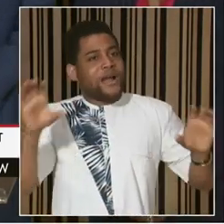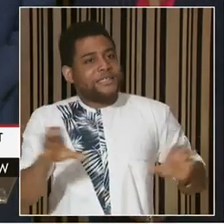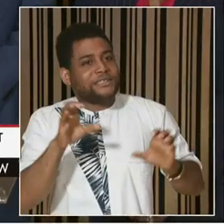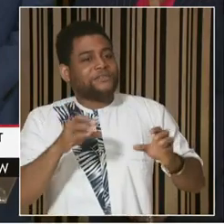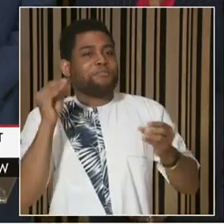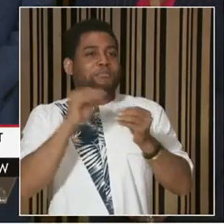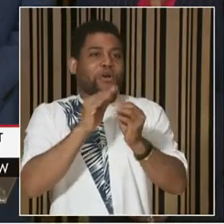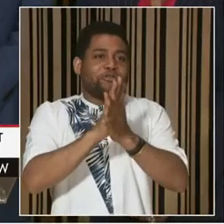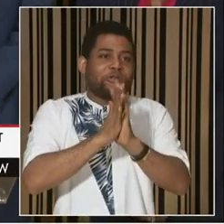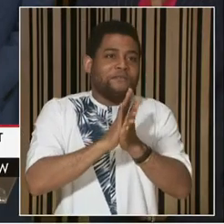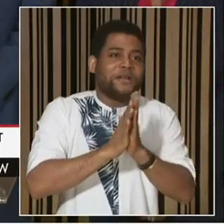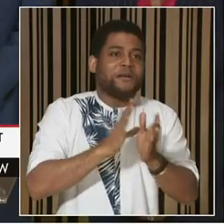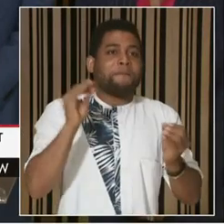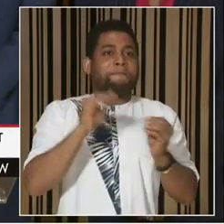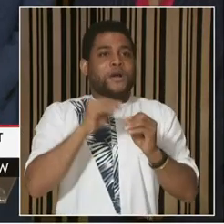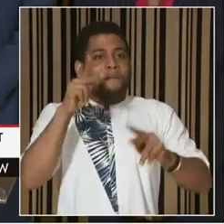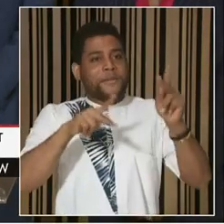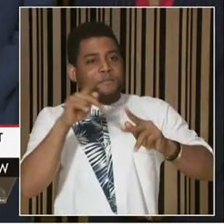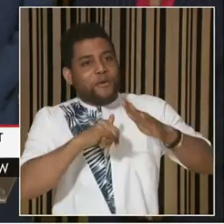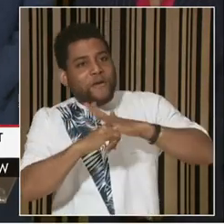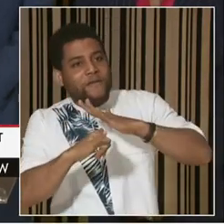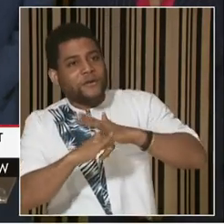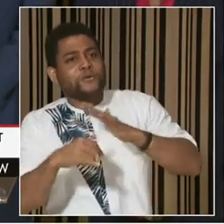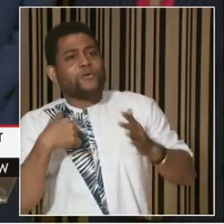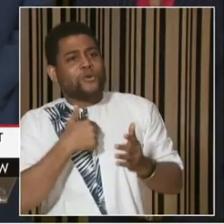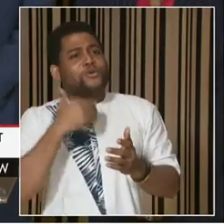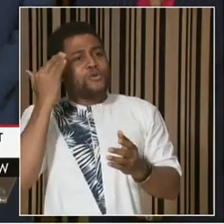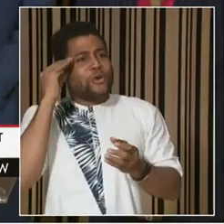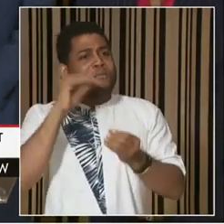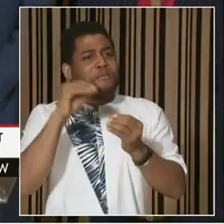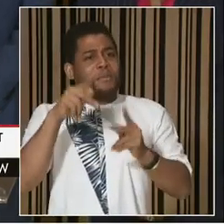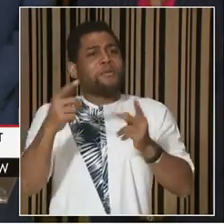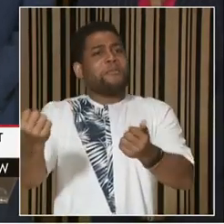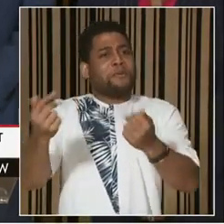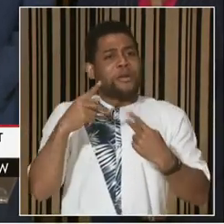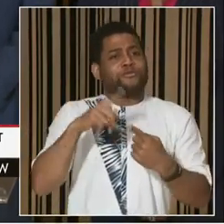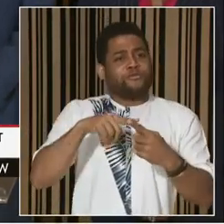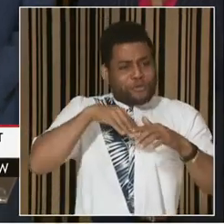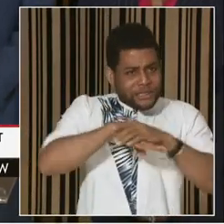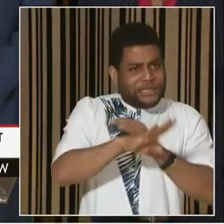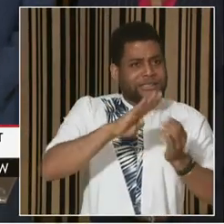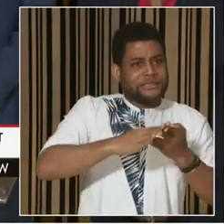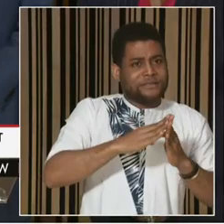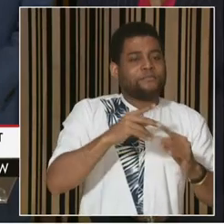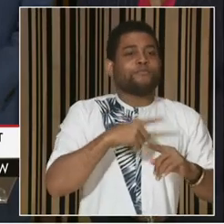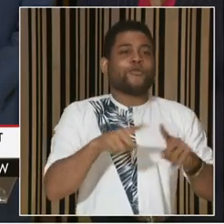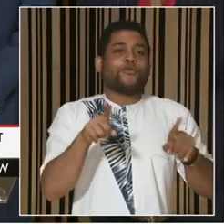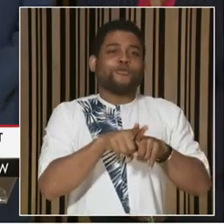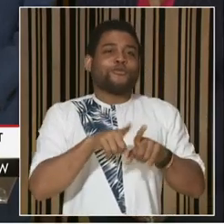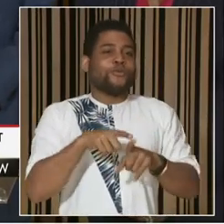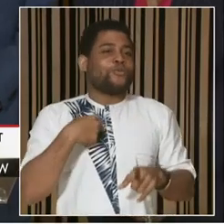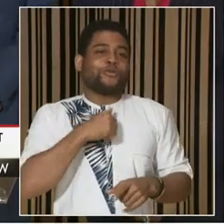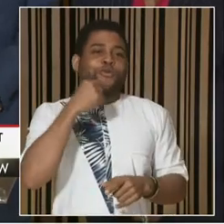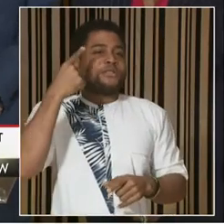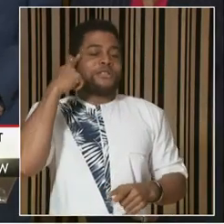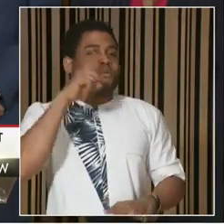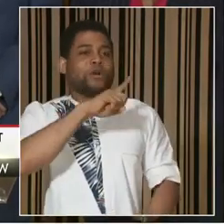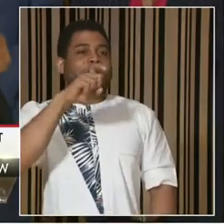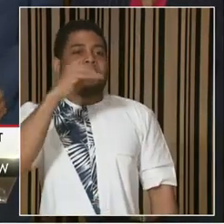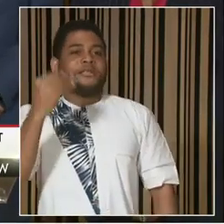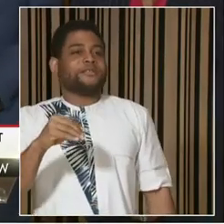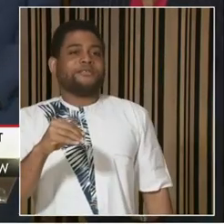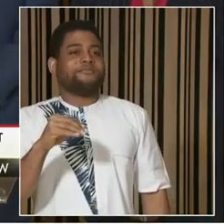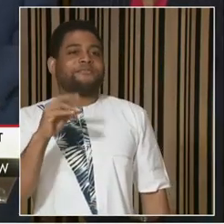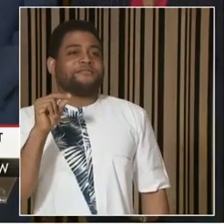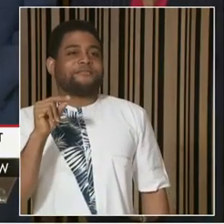metro. So we know people are coming back. But we also don't think that it's going to be 100%. And so we